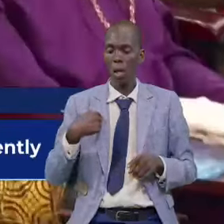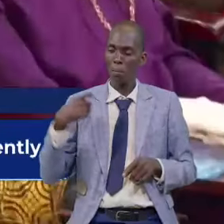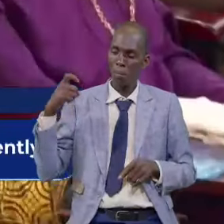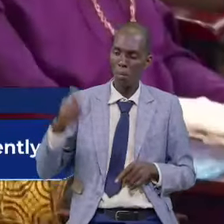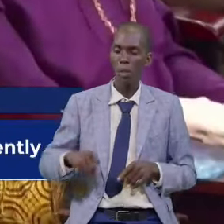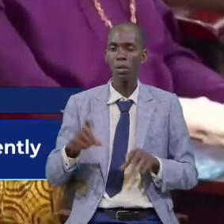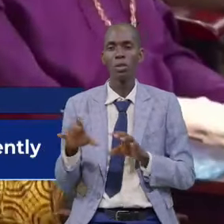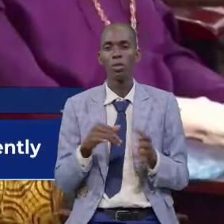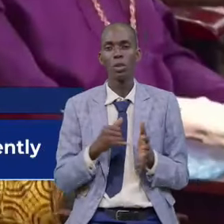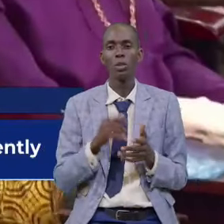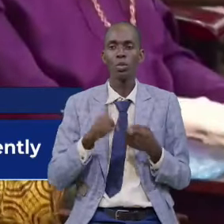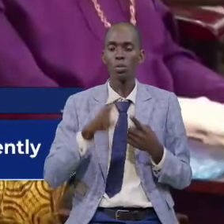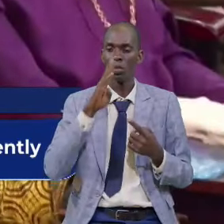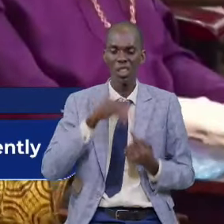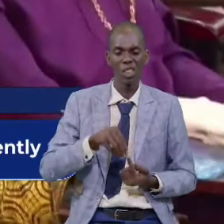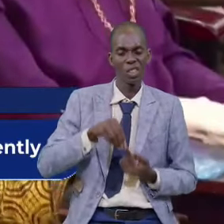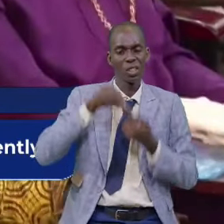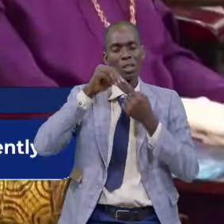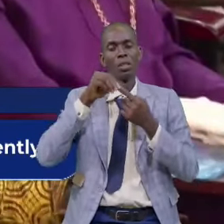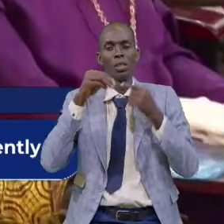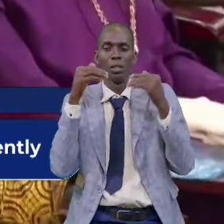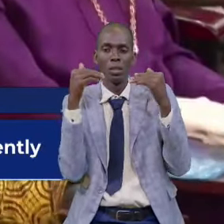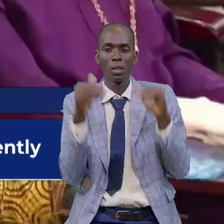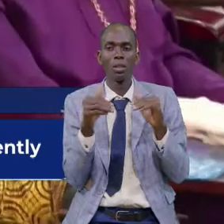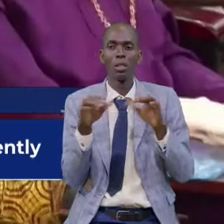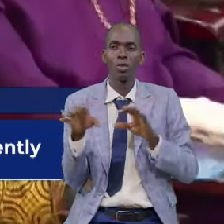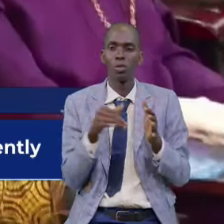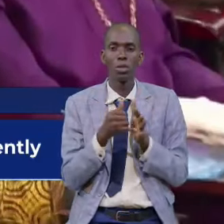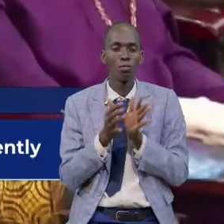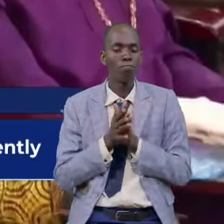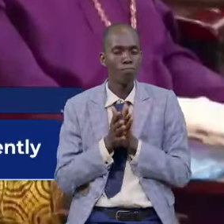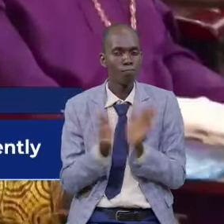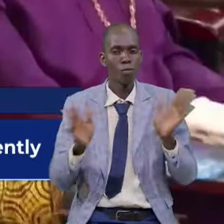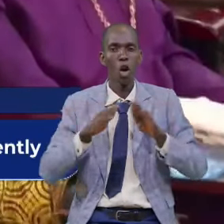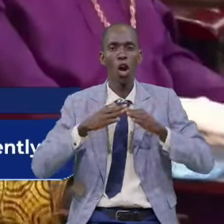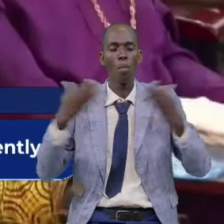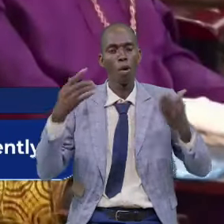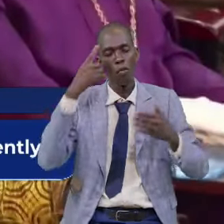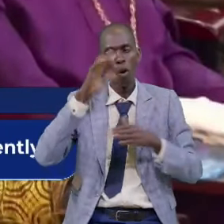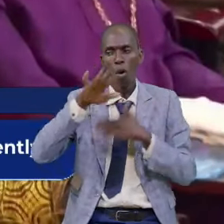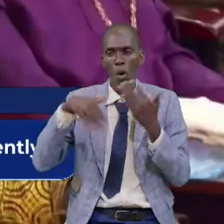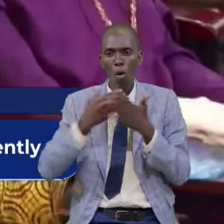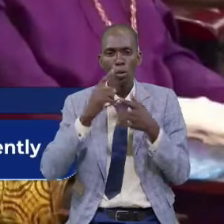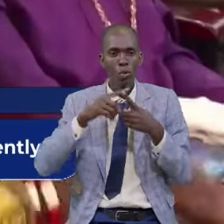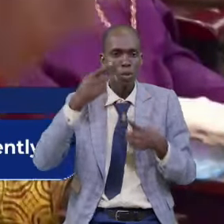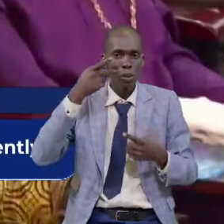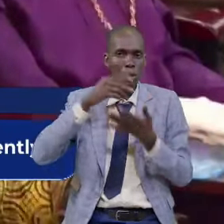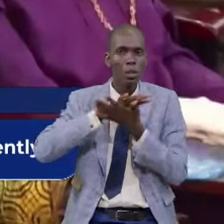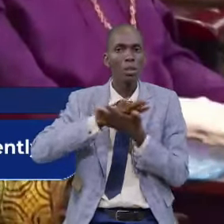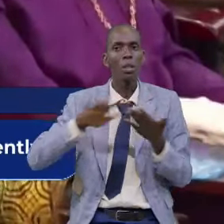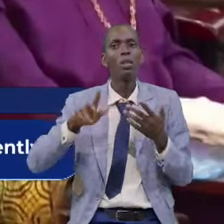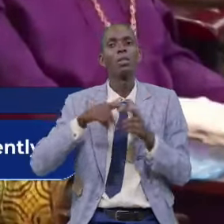you do that transparently for everyone to see, then they'll be able to follow.